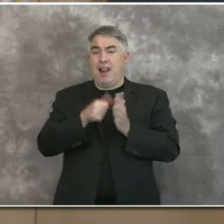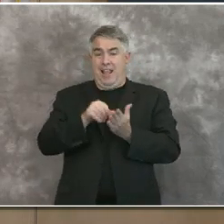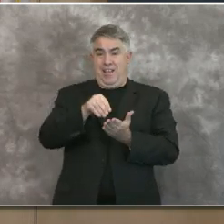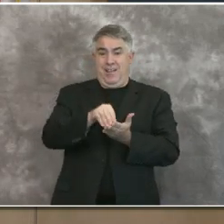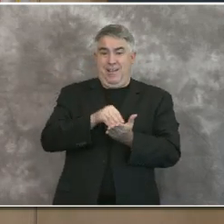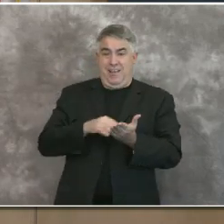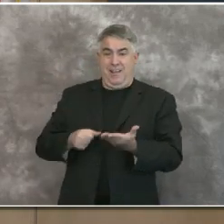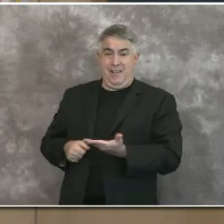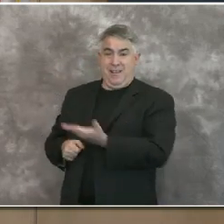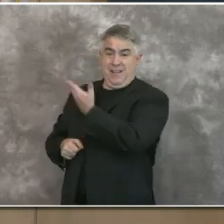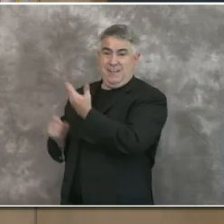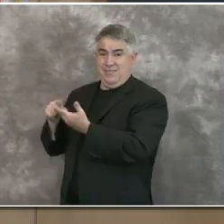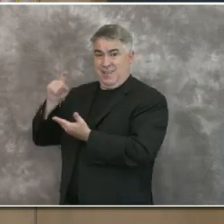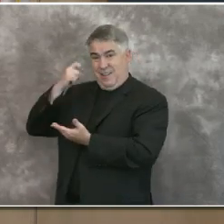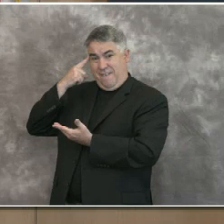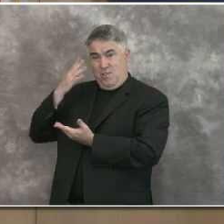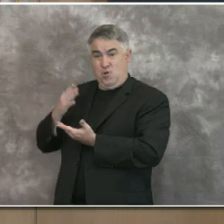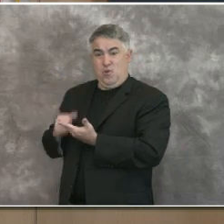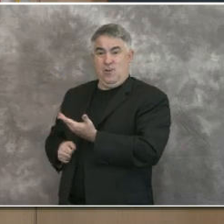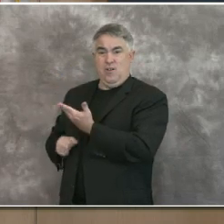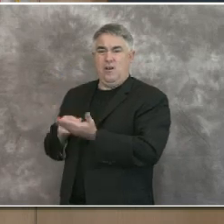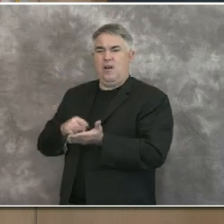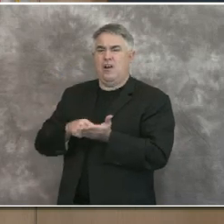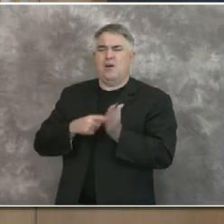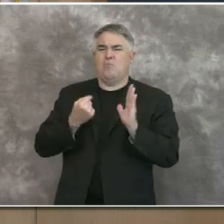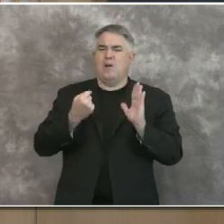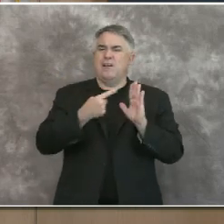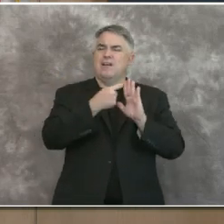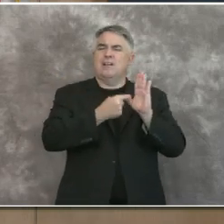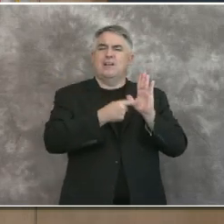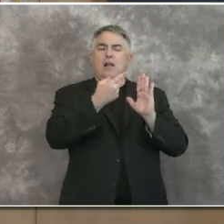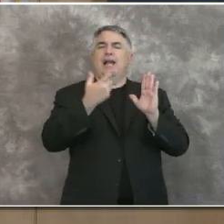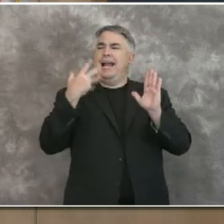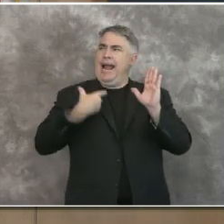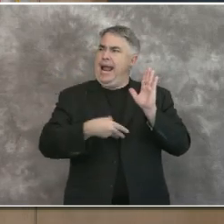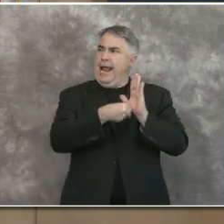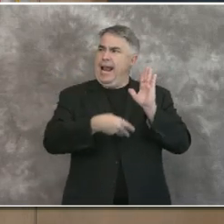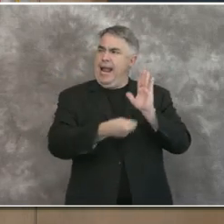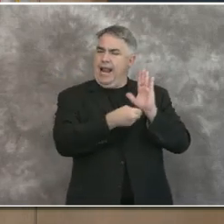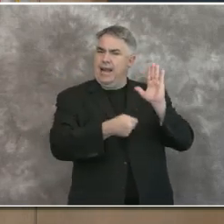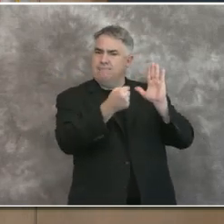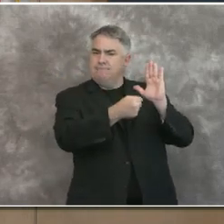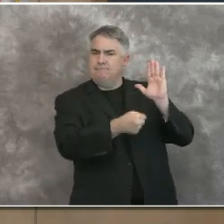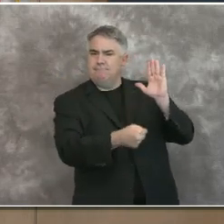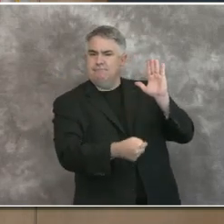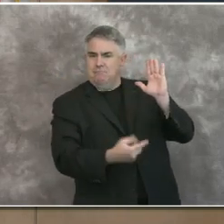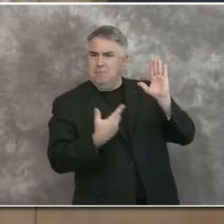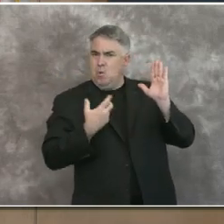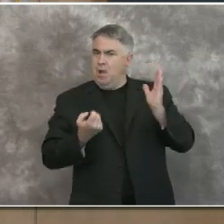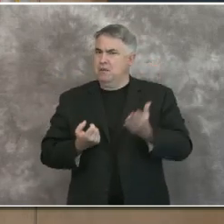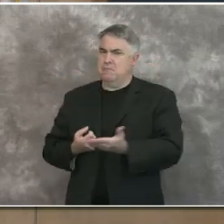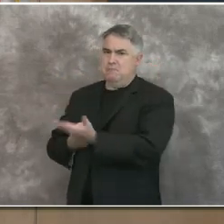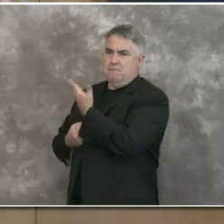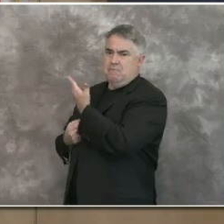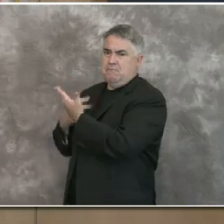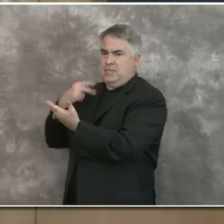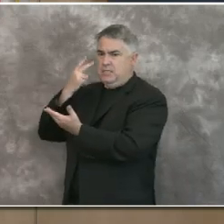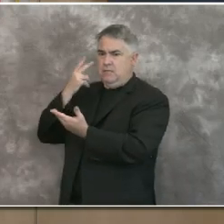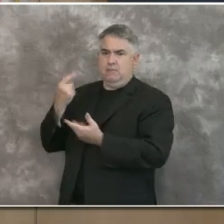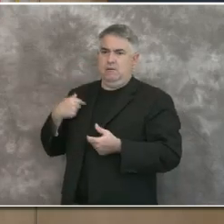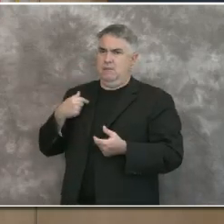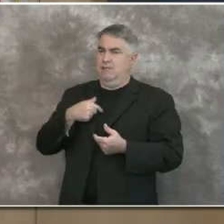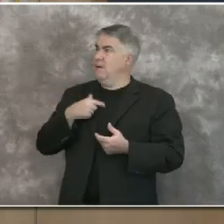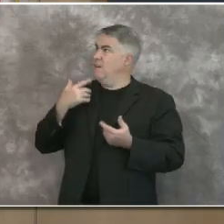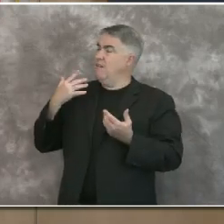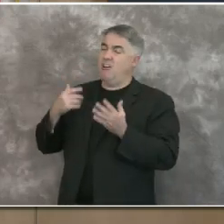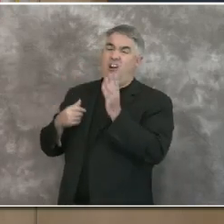and that letter was a request to do some additional things. And so we will wait to hear, but we're not able to do anything outside